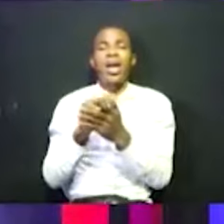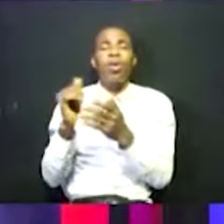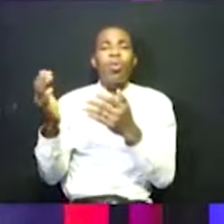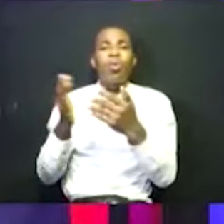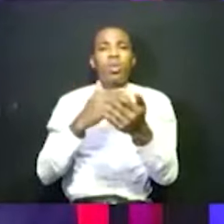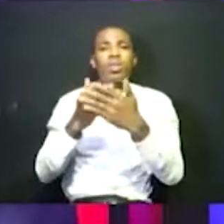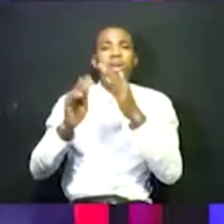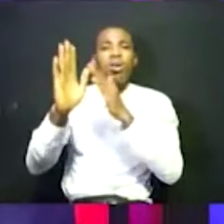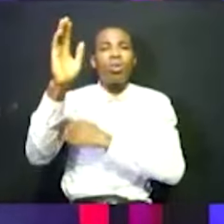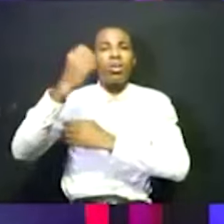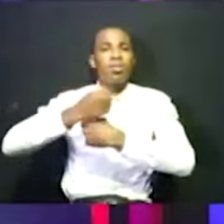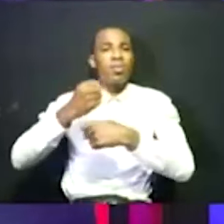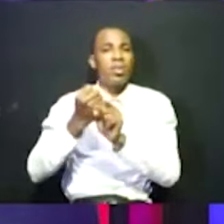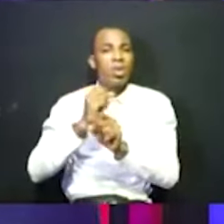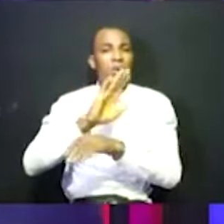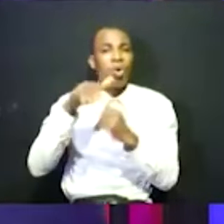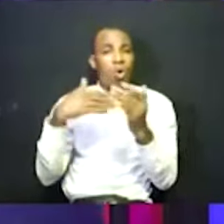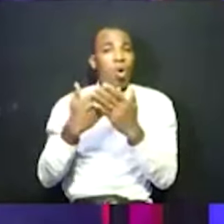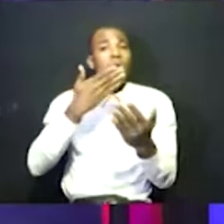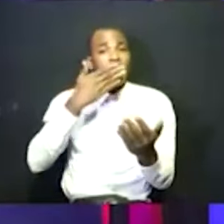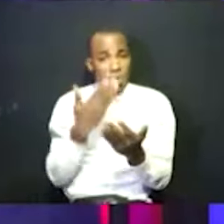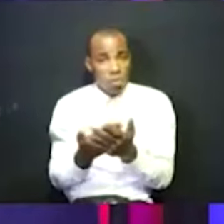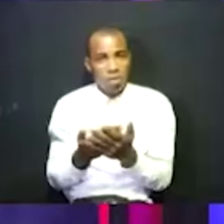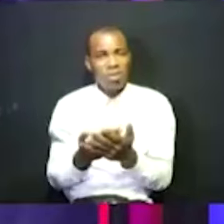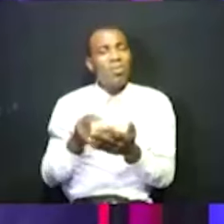good and is good, marriage was